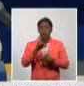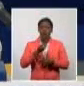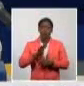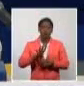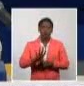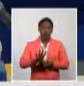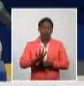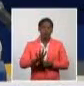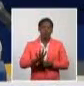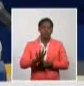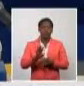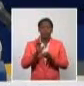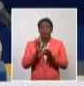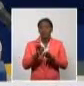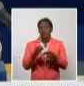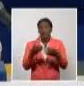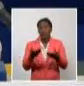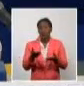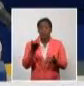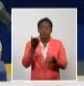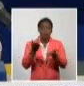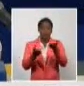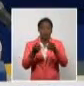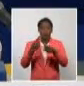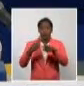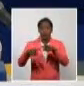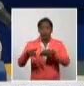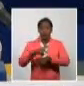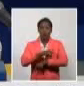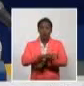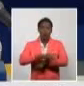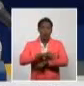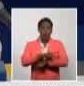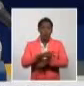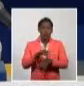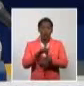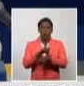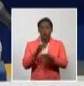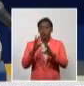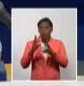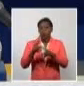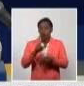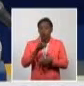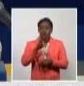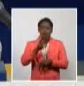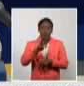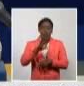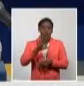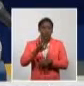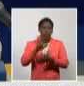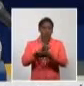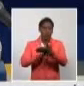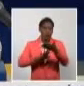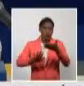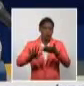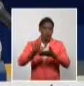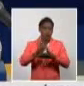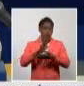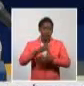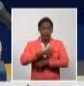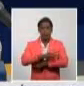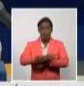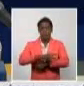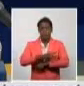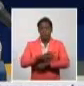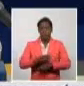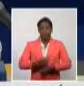countries, 14 have a fatality rate above the average of the region, and among them we